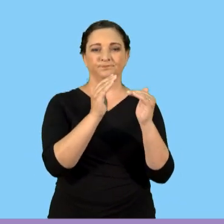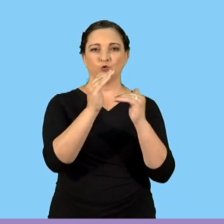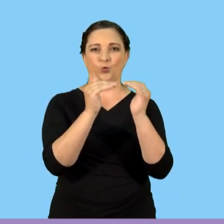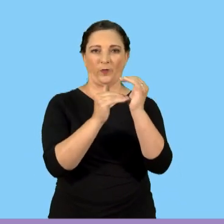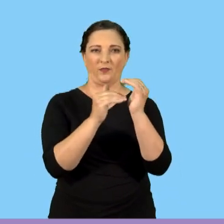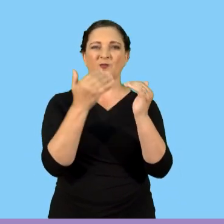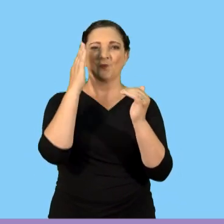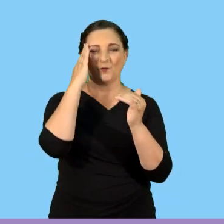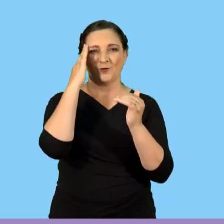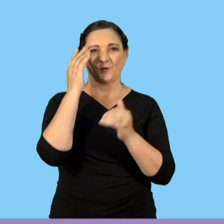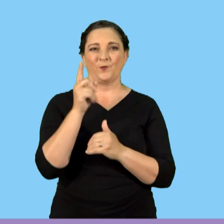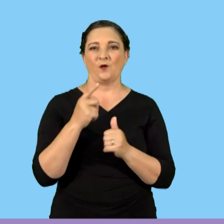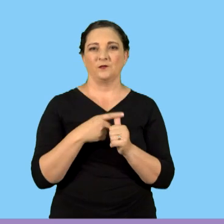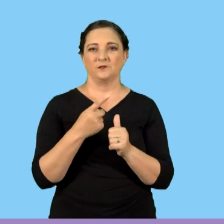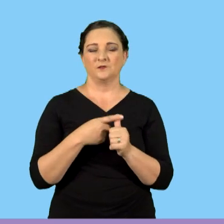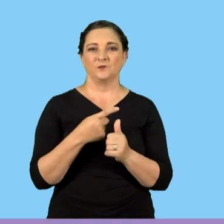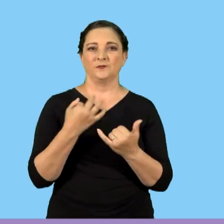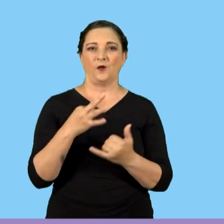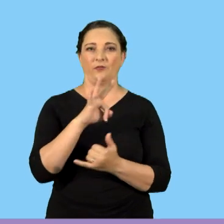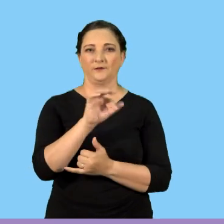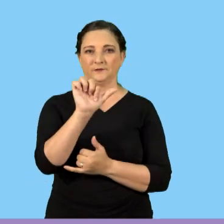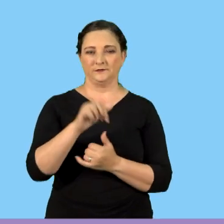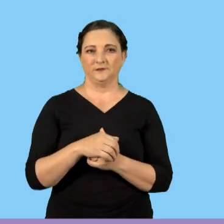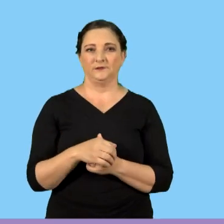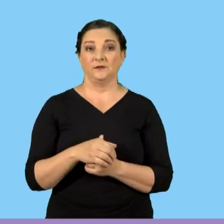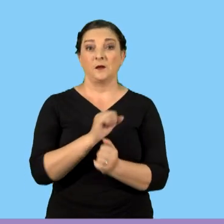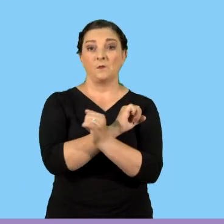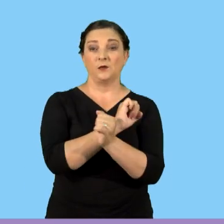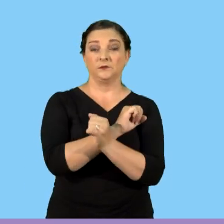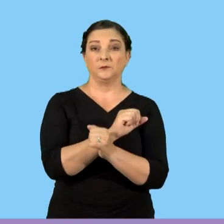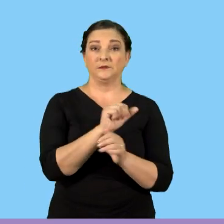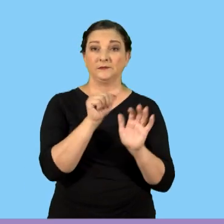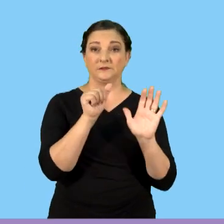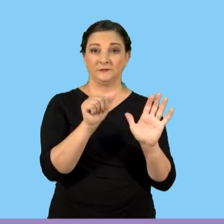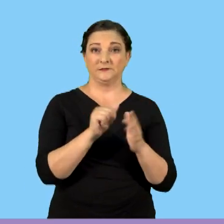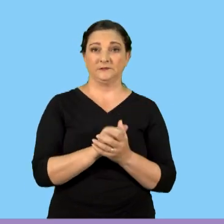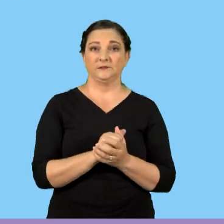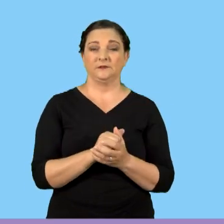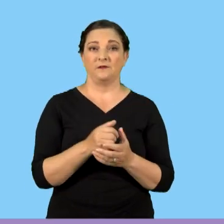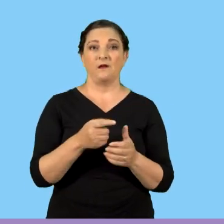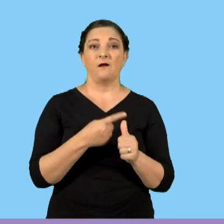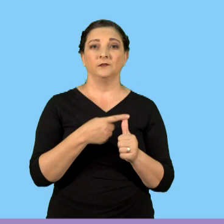us 36. When we multiply that by 4, that is going to give us